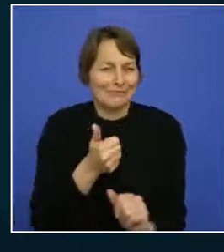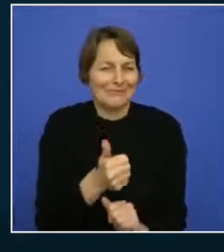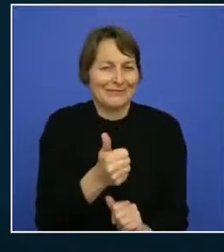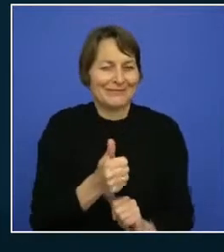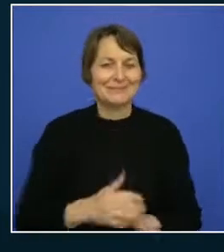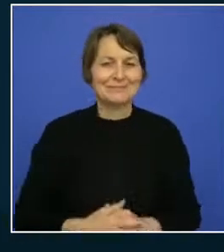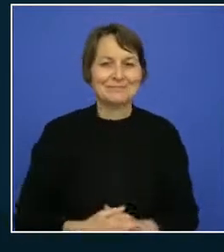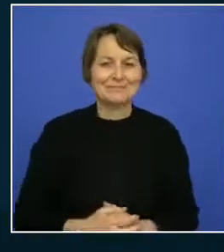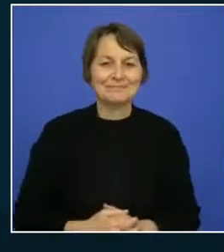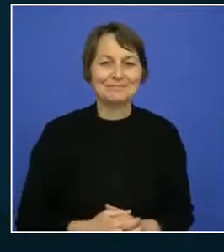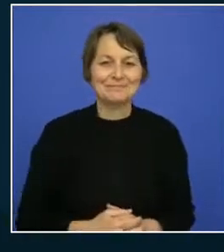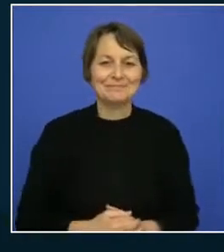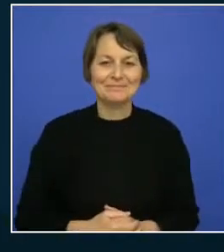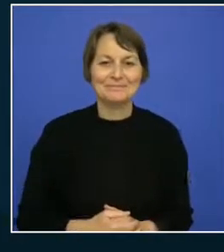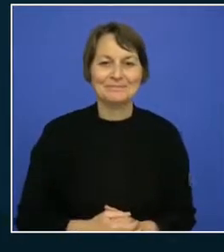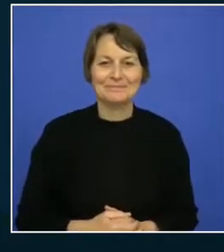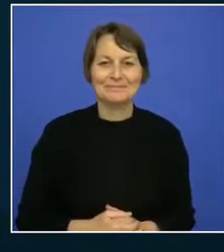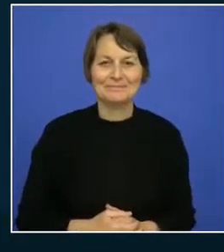No.